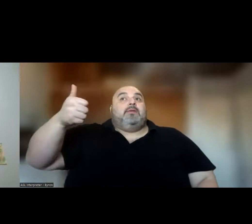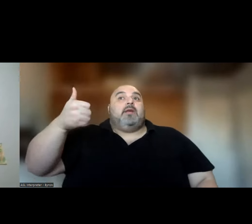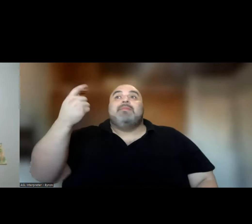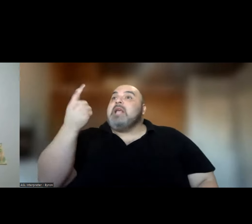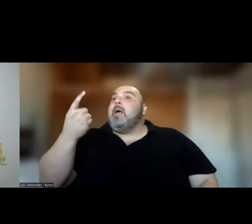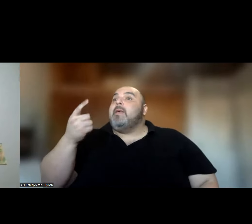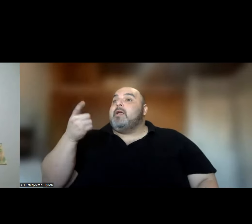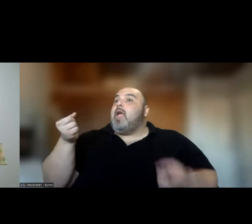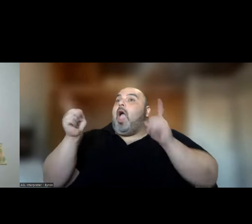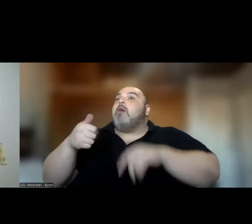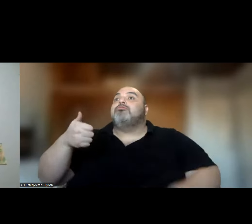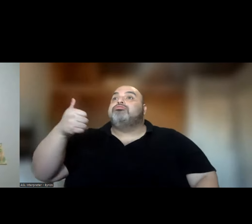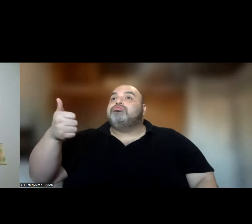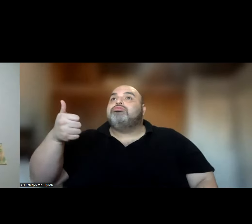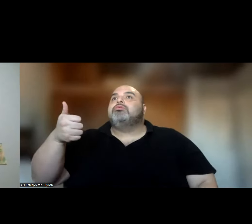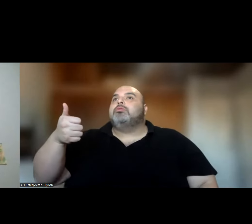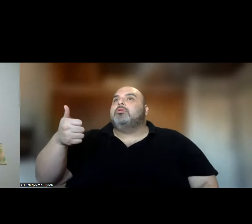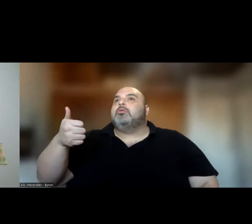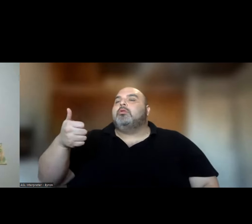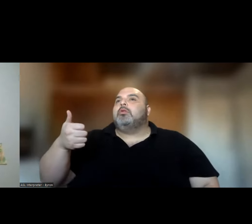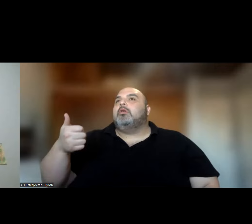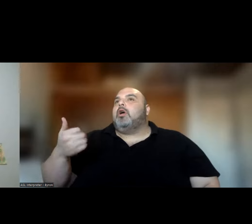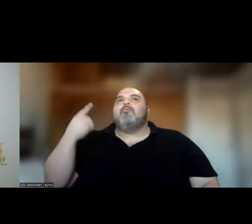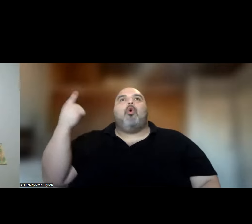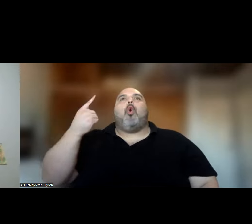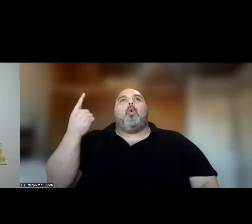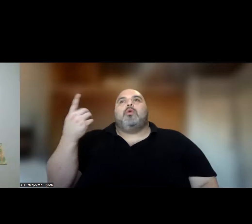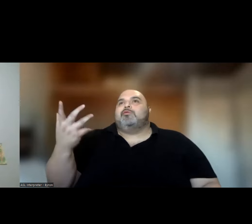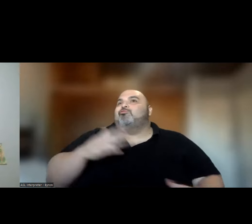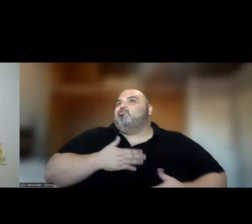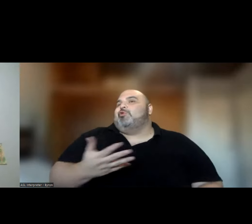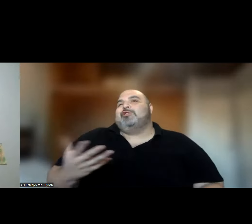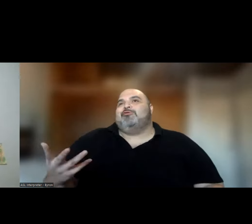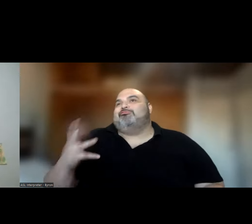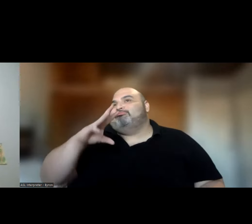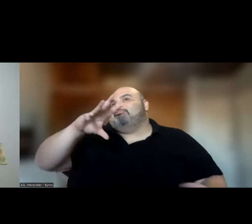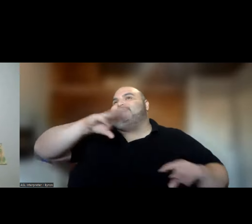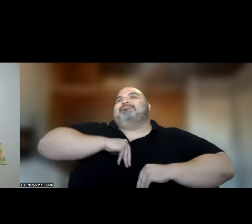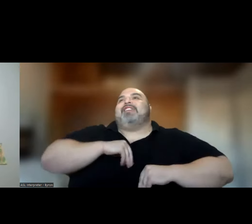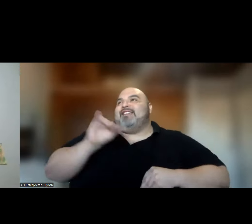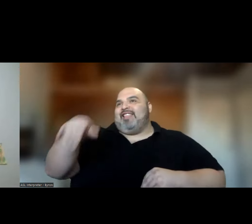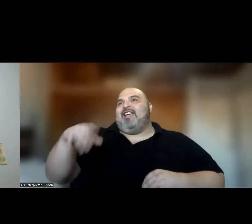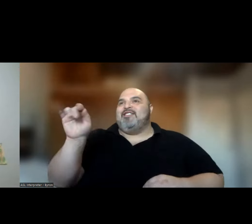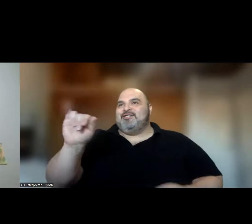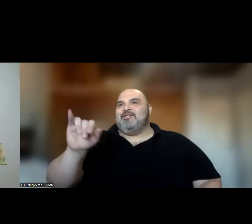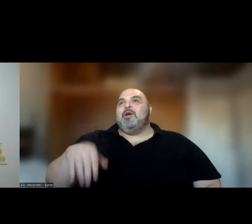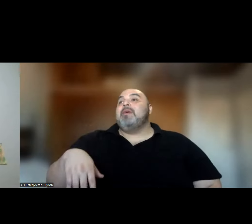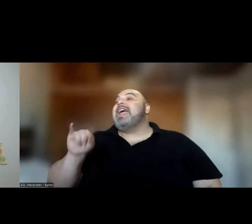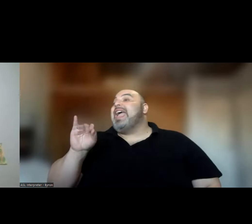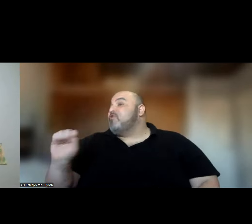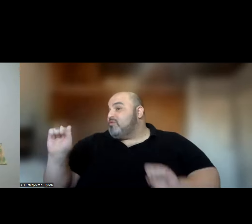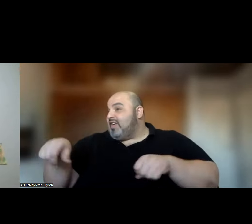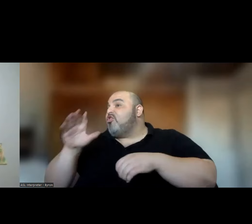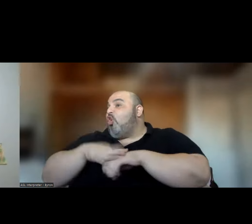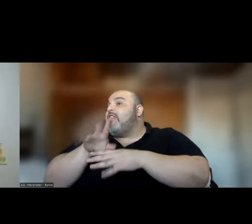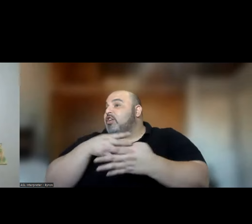is happening already, I'm always willing to take those acknowledgements as well. But Catherine, if it's in the cards on the